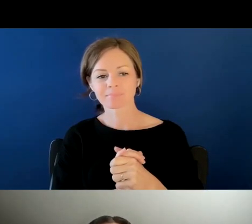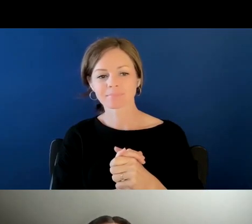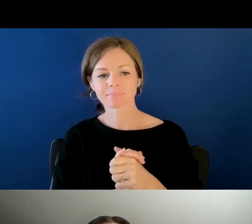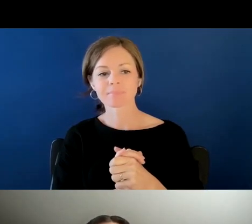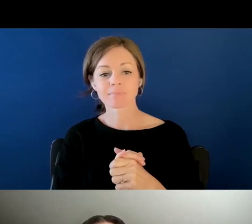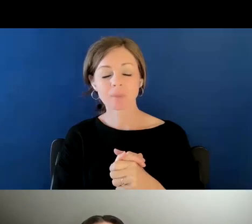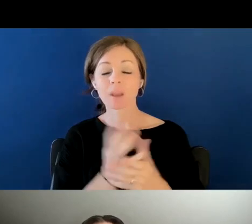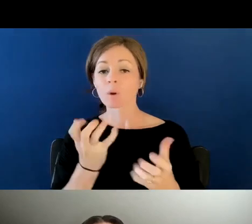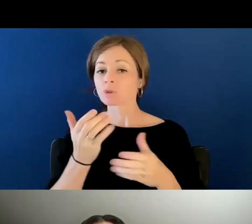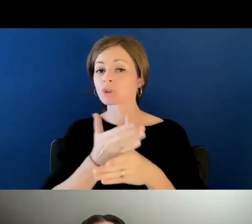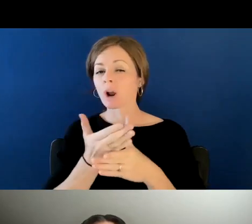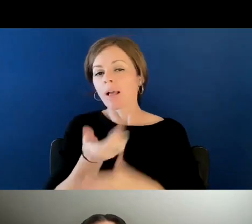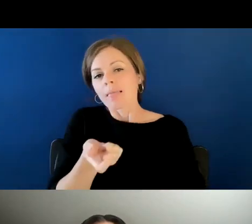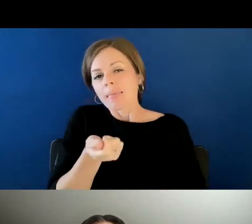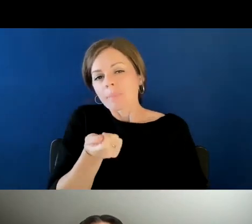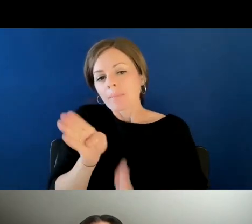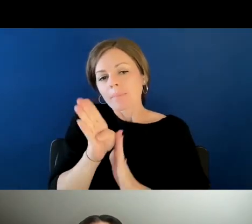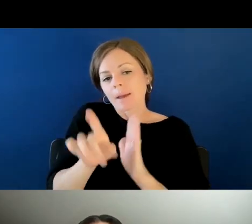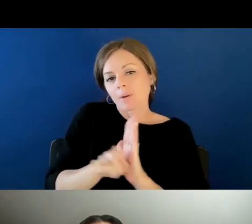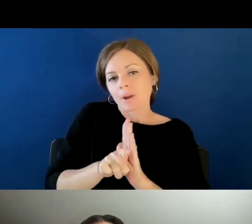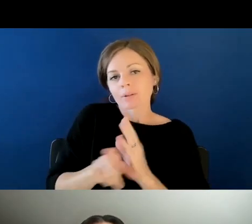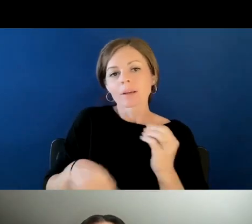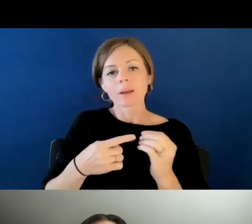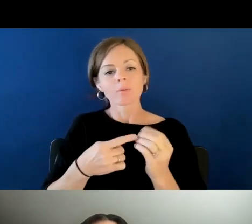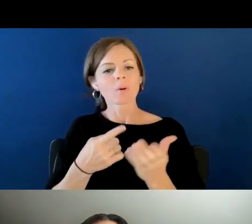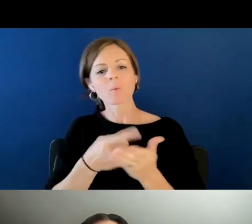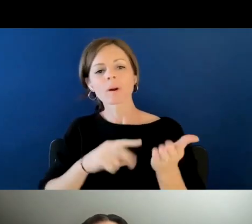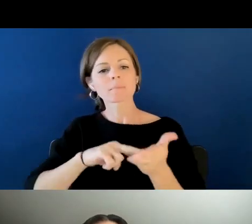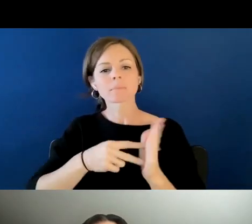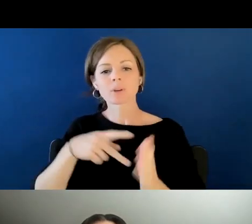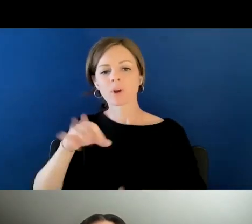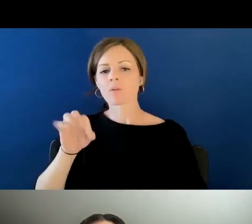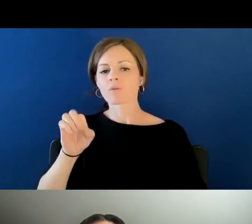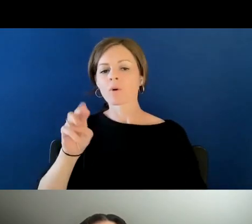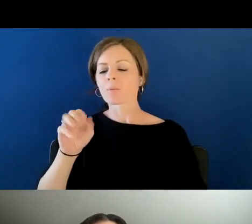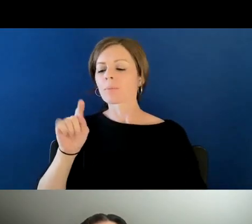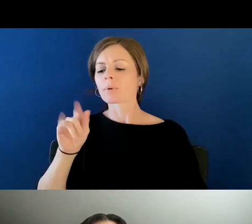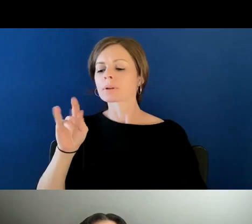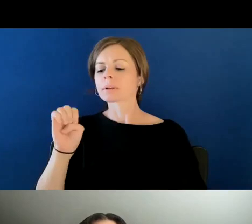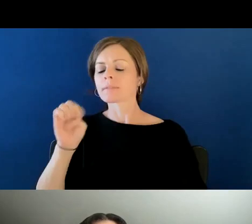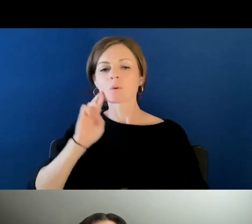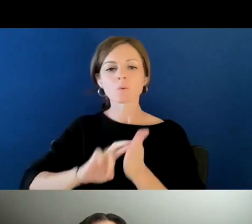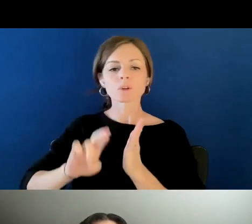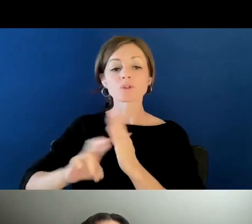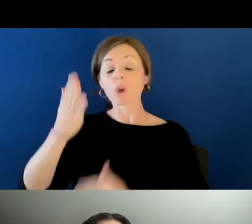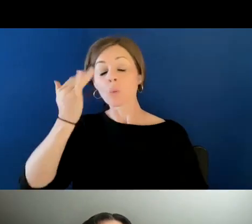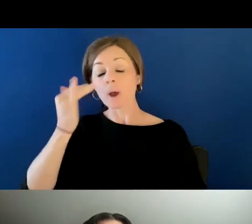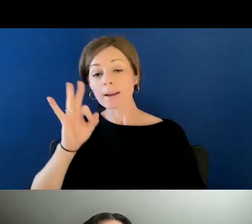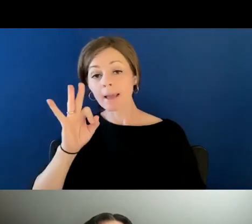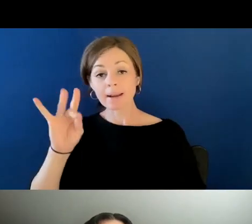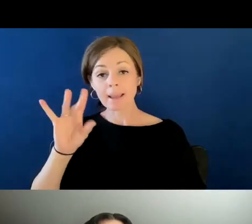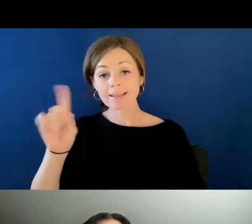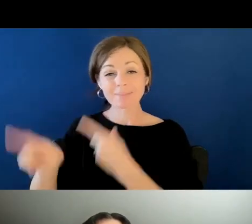I want to share just a little bit of background about what formative research is and why 988 specific formative research is